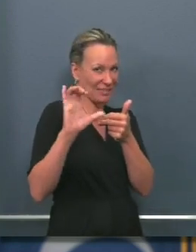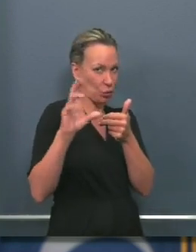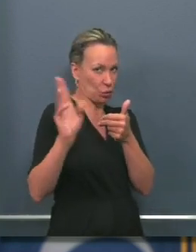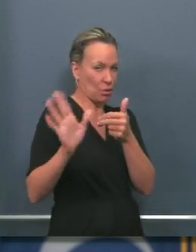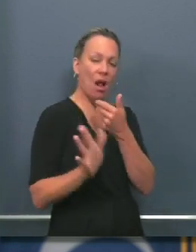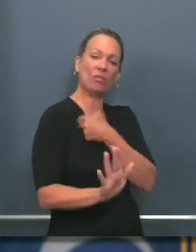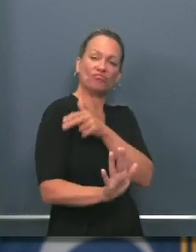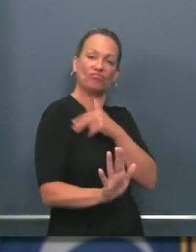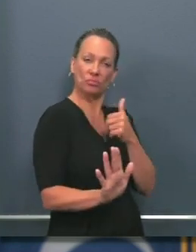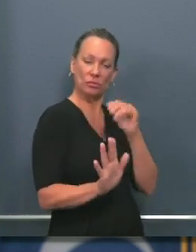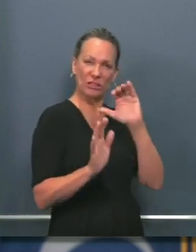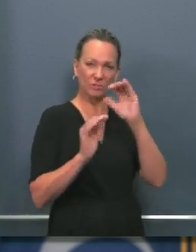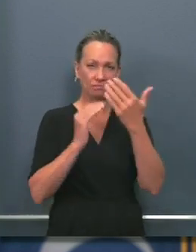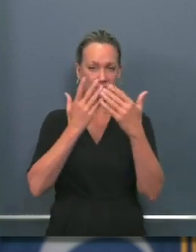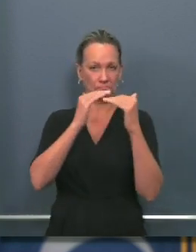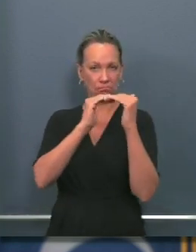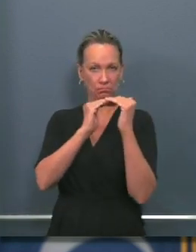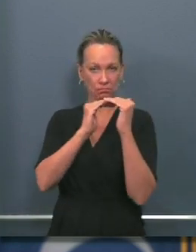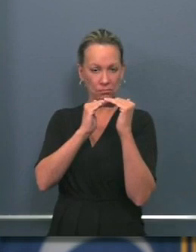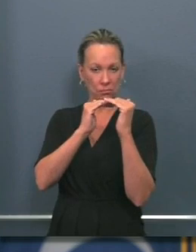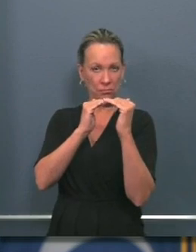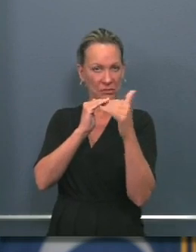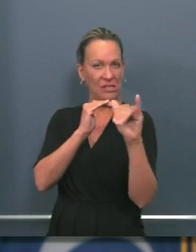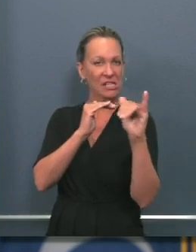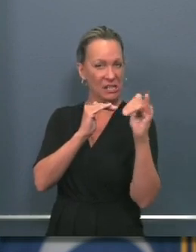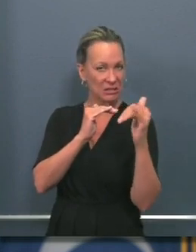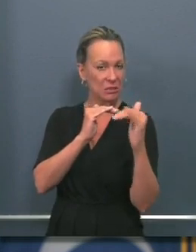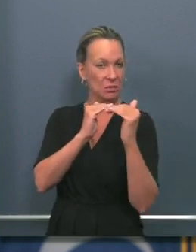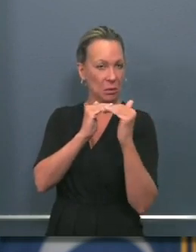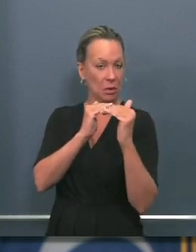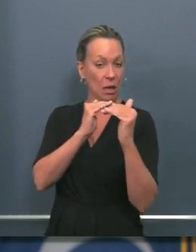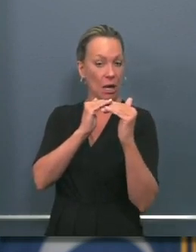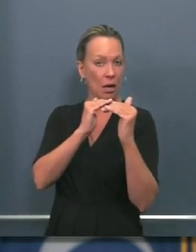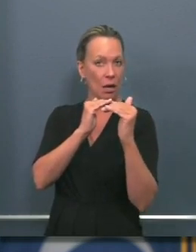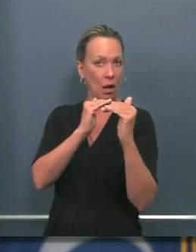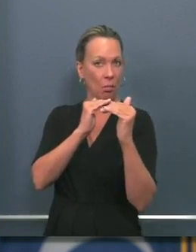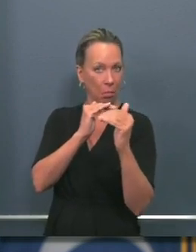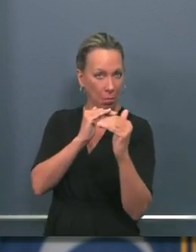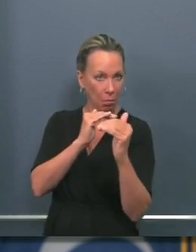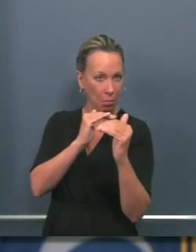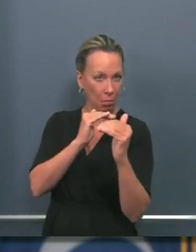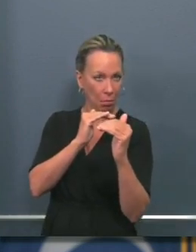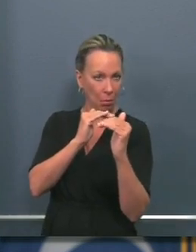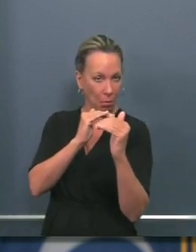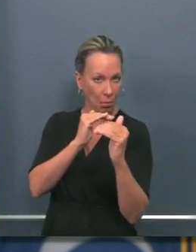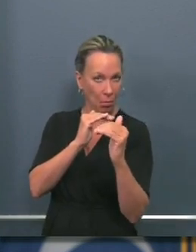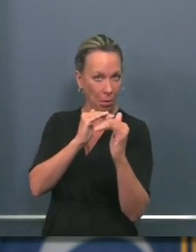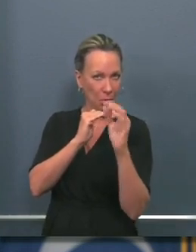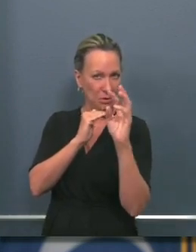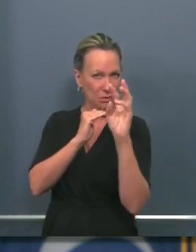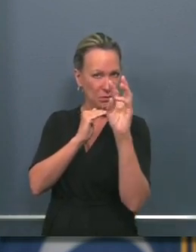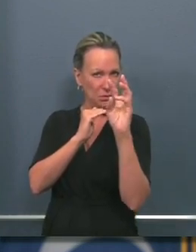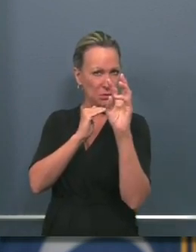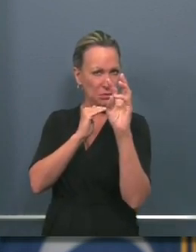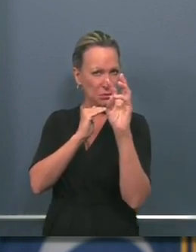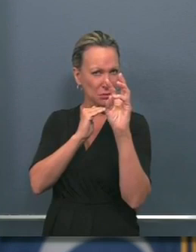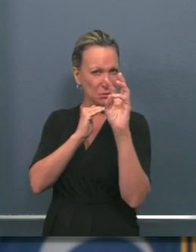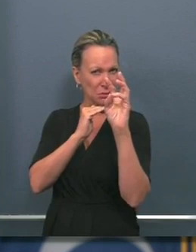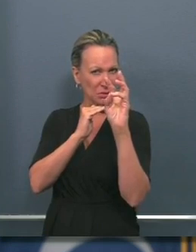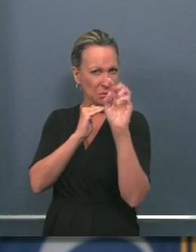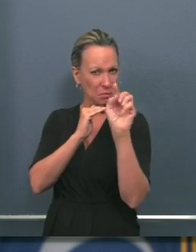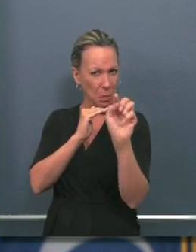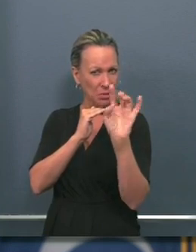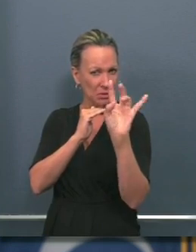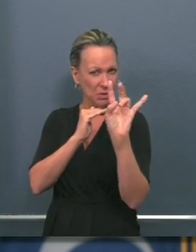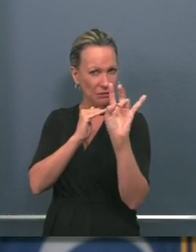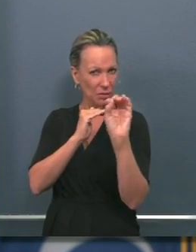average down about 6.7%. But again, stabilization over the course of many, many weeks, well beyond